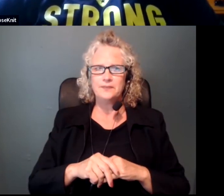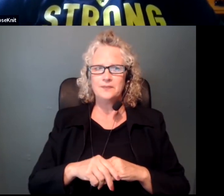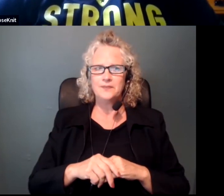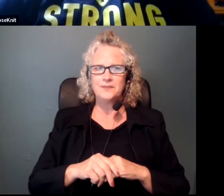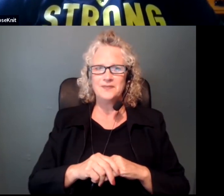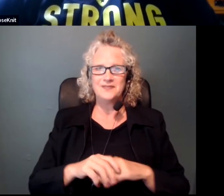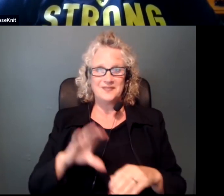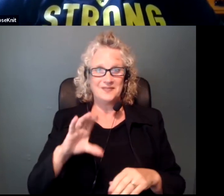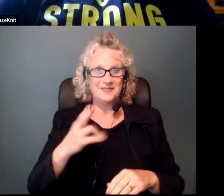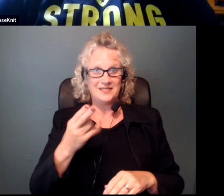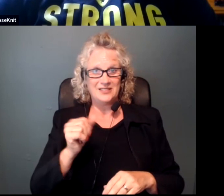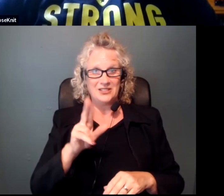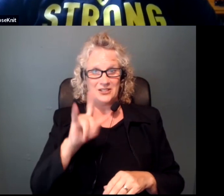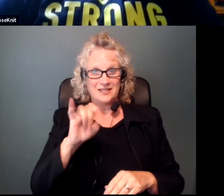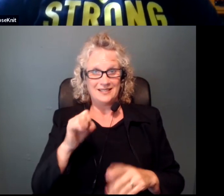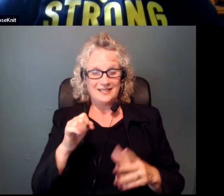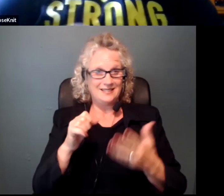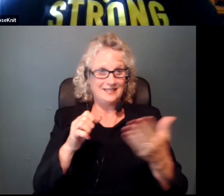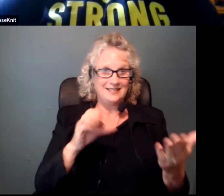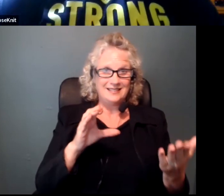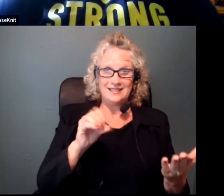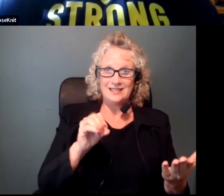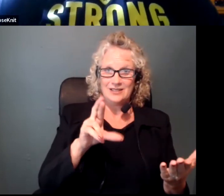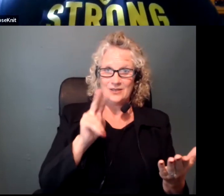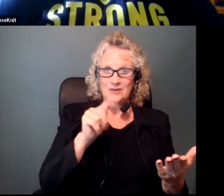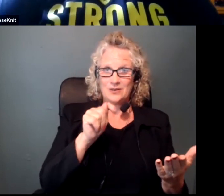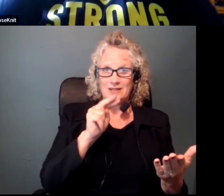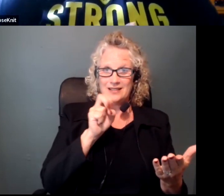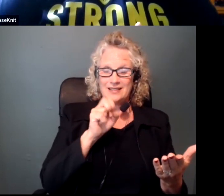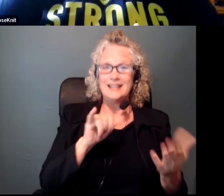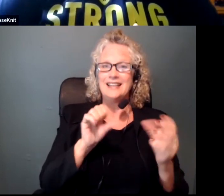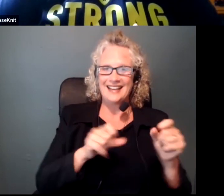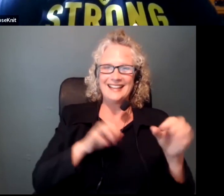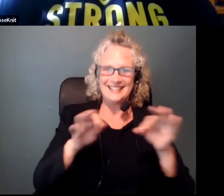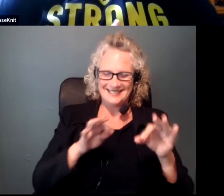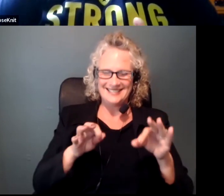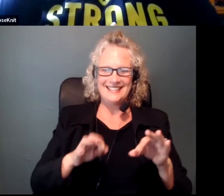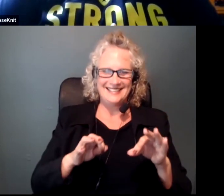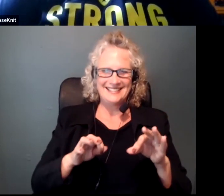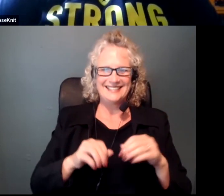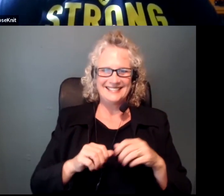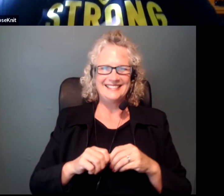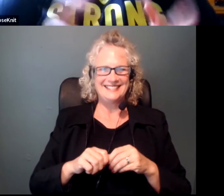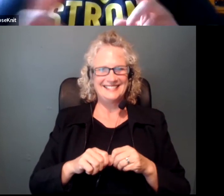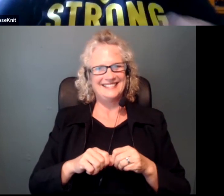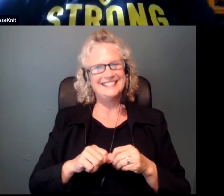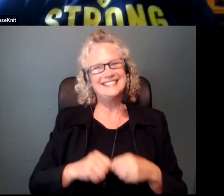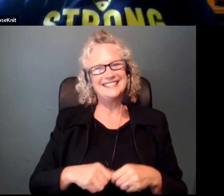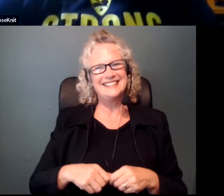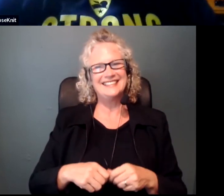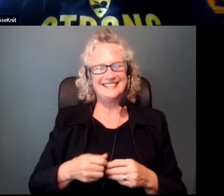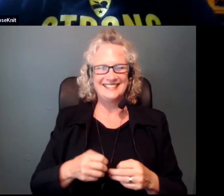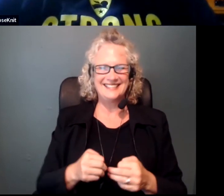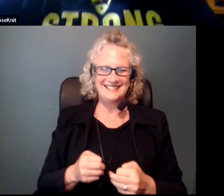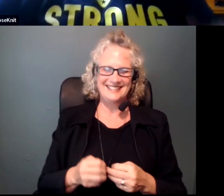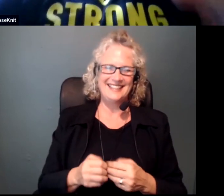Charlie, do you want me to take that one, or do you? Yeah, you could start since it seems like that, but I'll maybe add a little